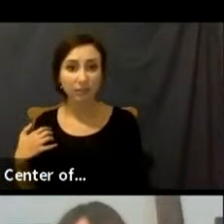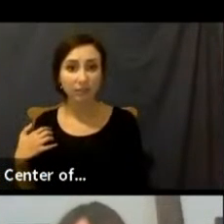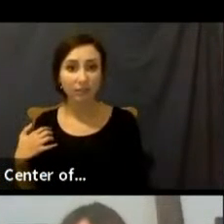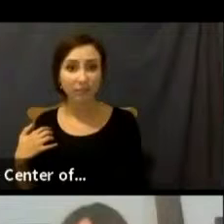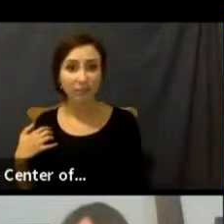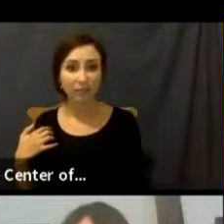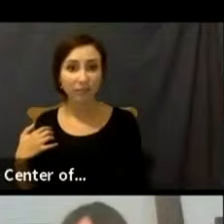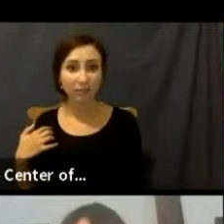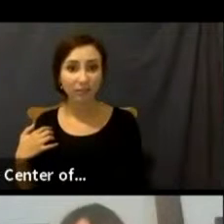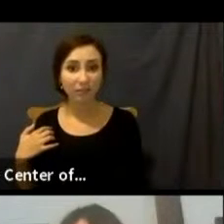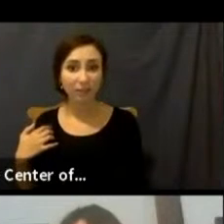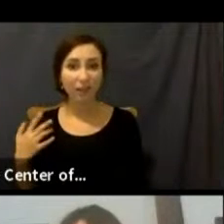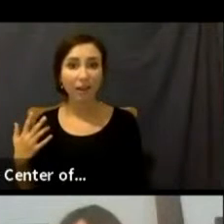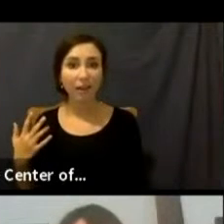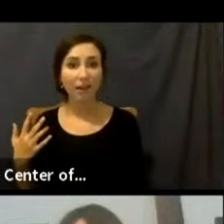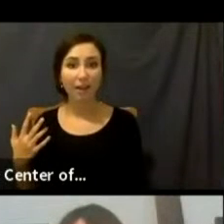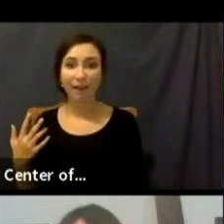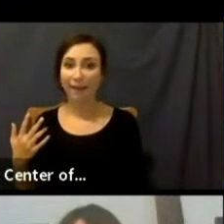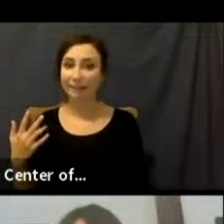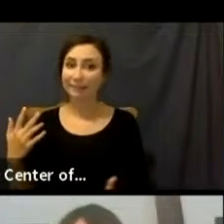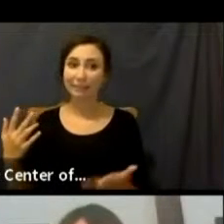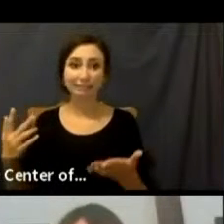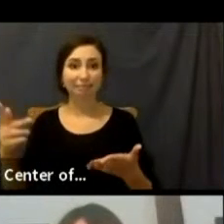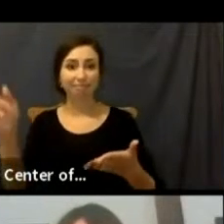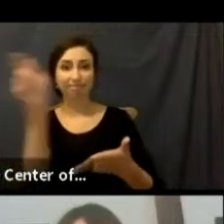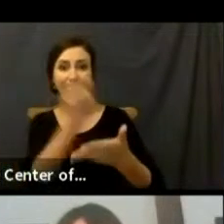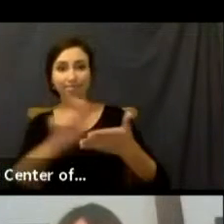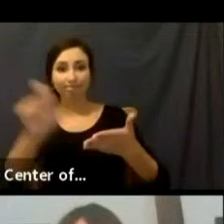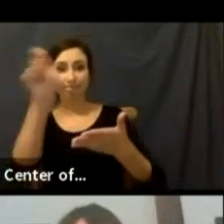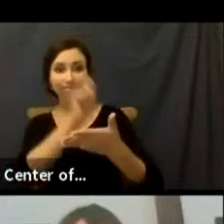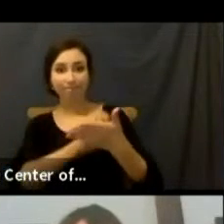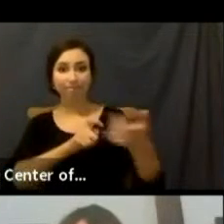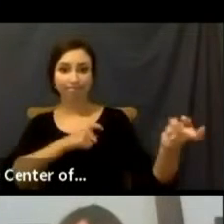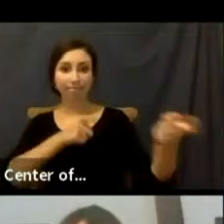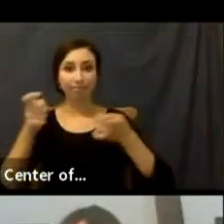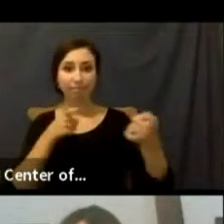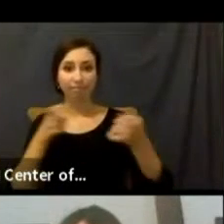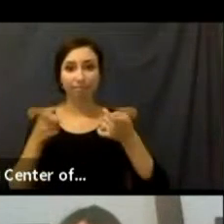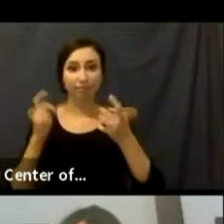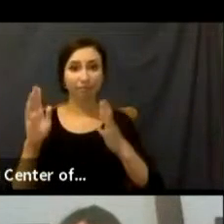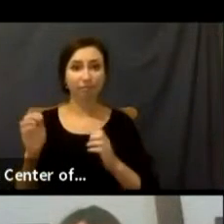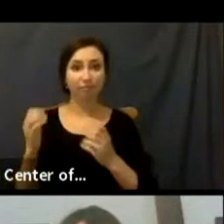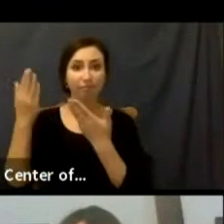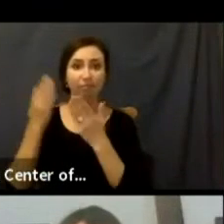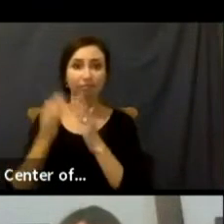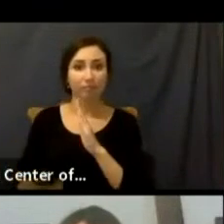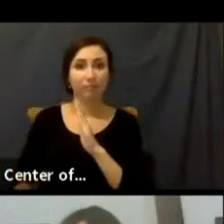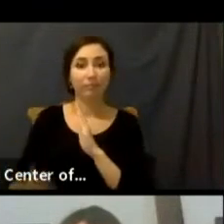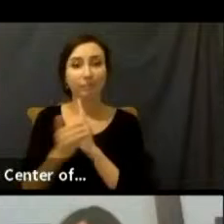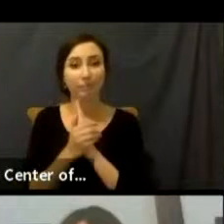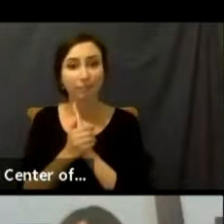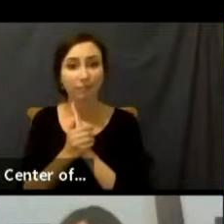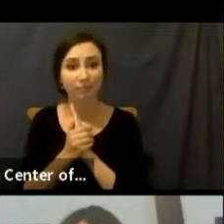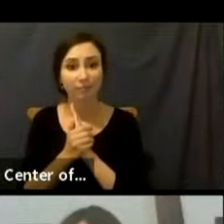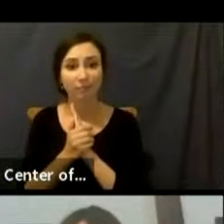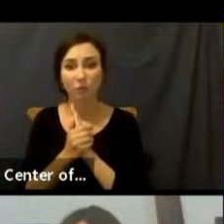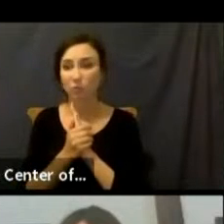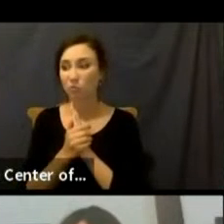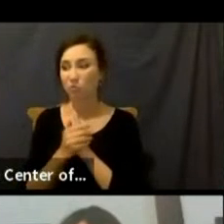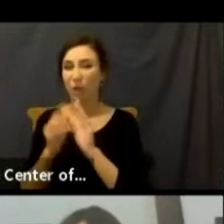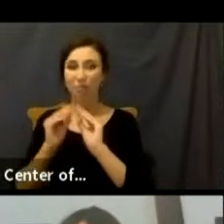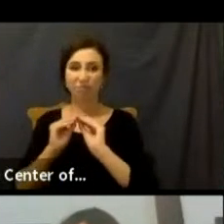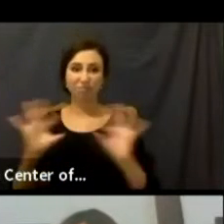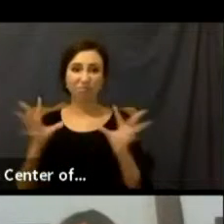has drawn up a resolution amendment to disband us,